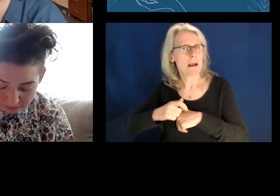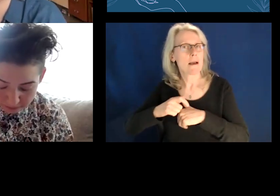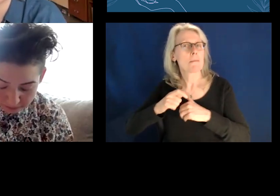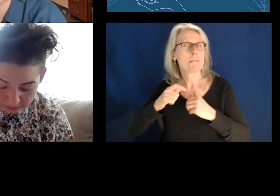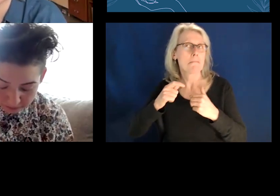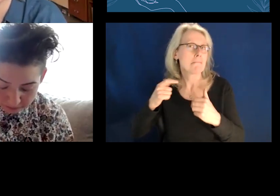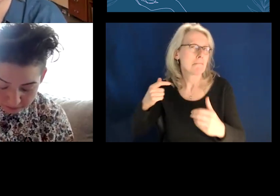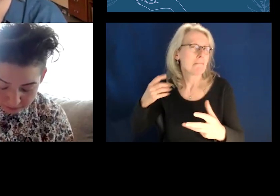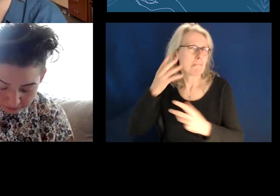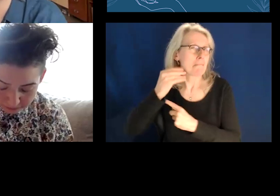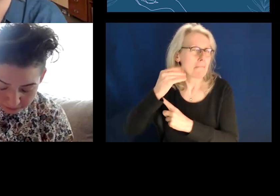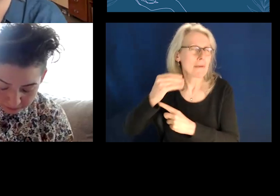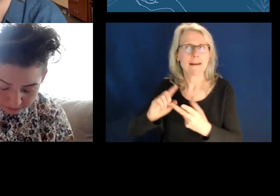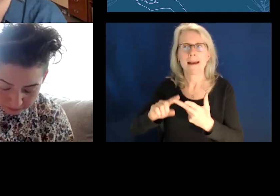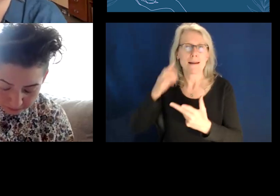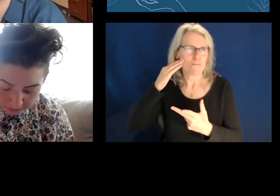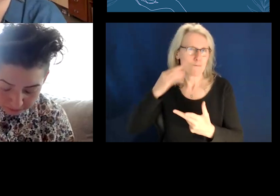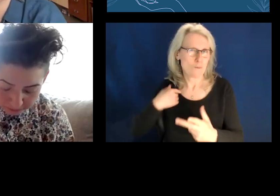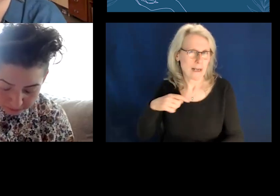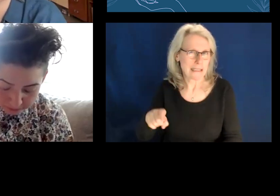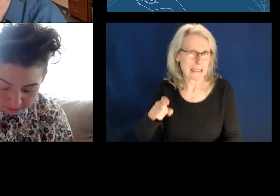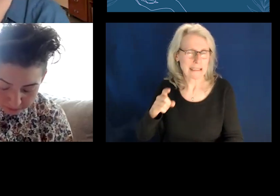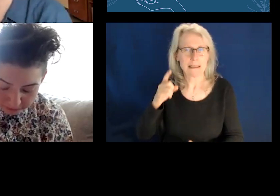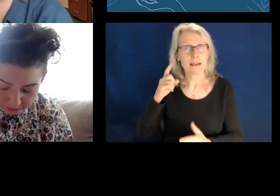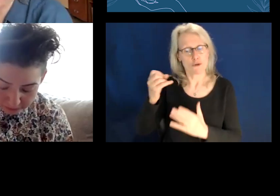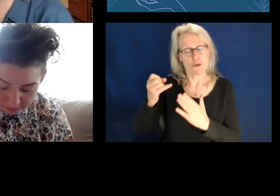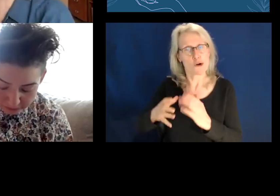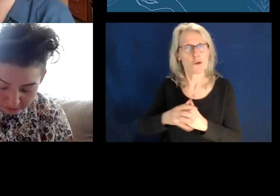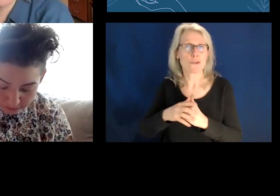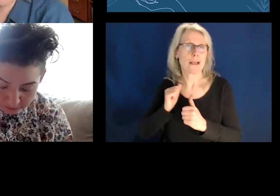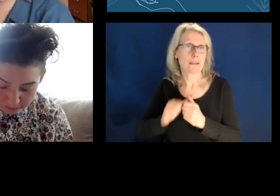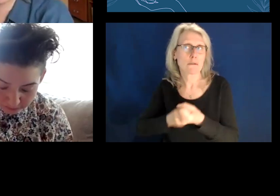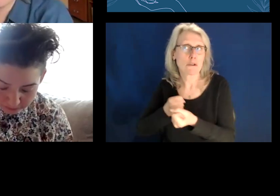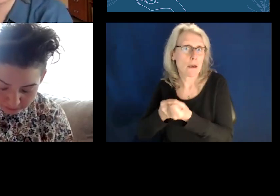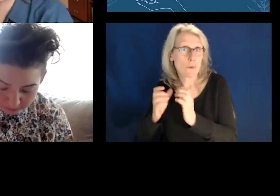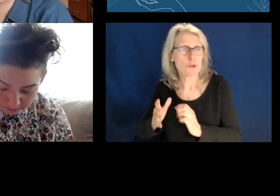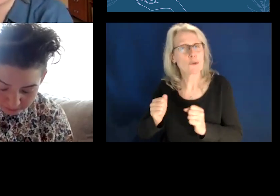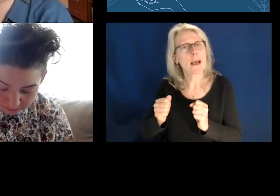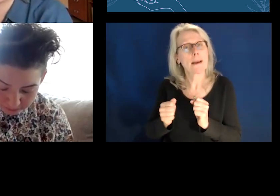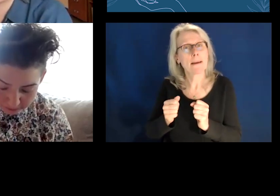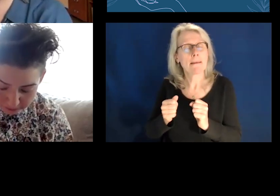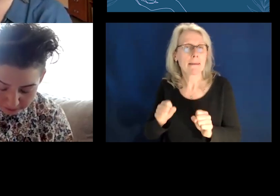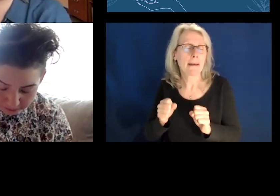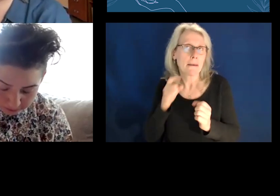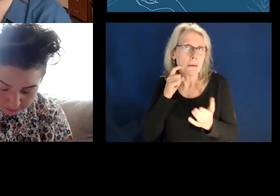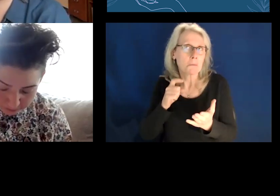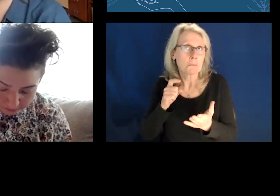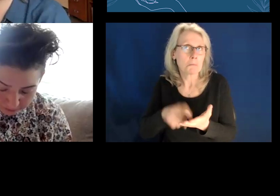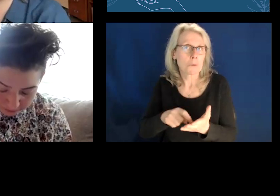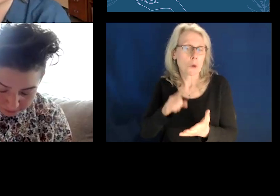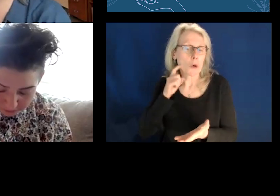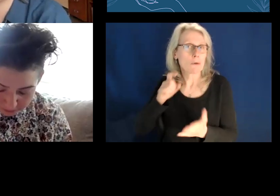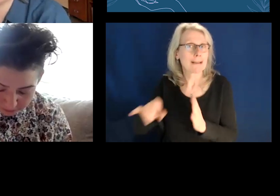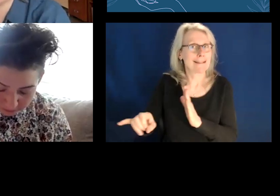as a collaborator, so I can a little easier to identify what process might be joy-filled and what might be a little